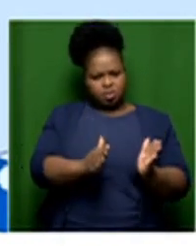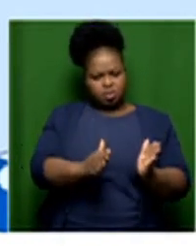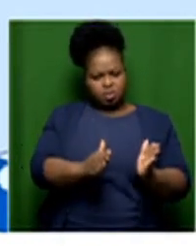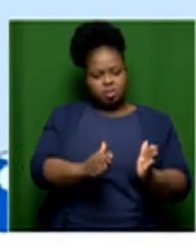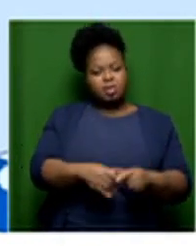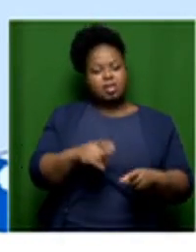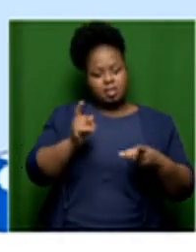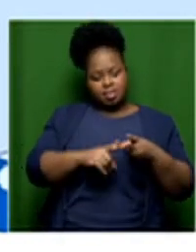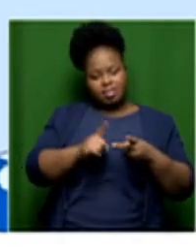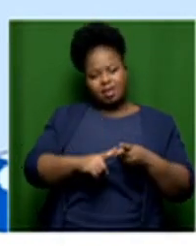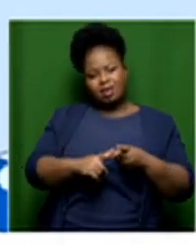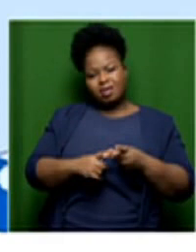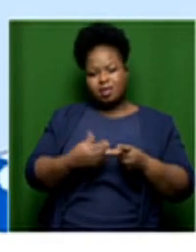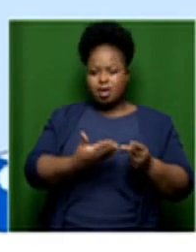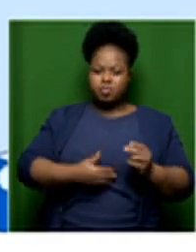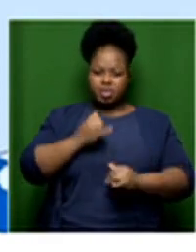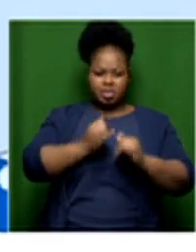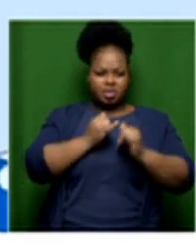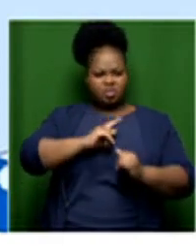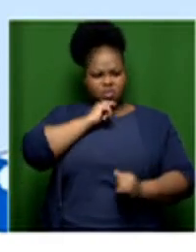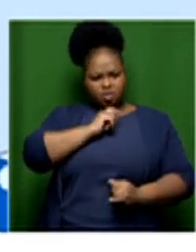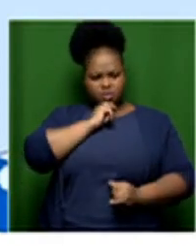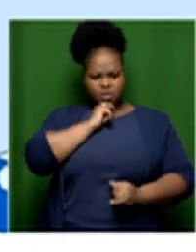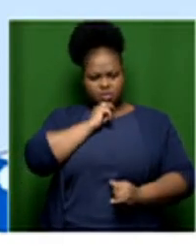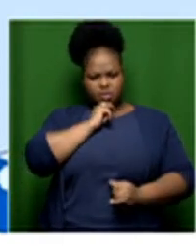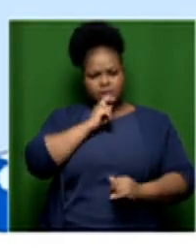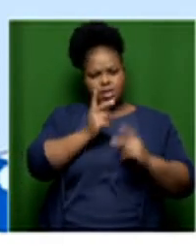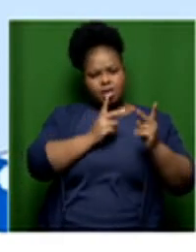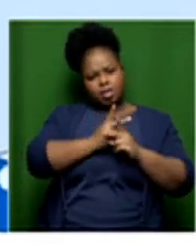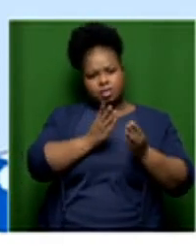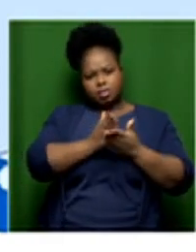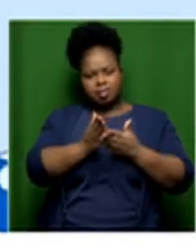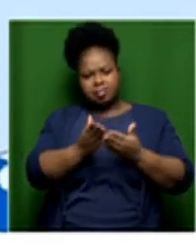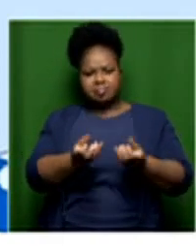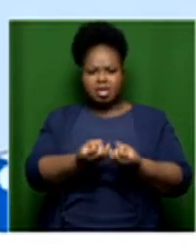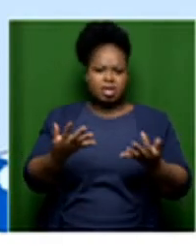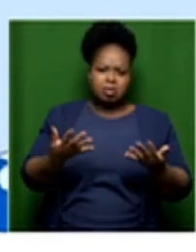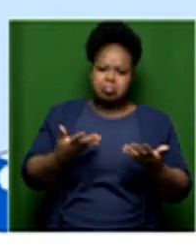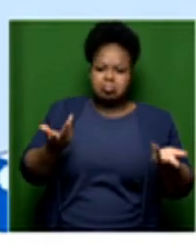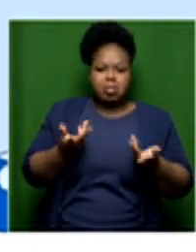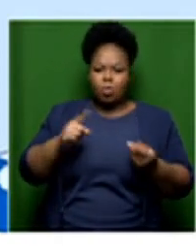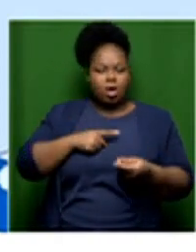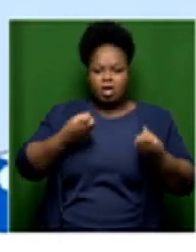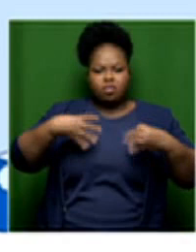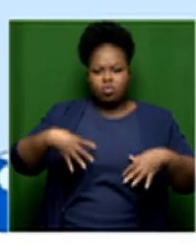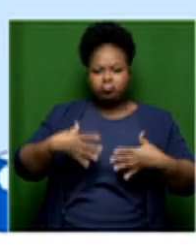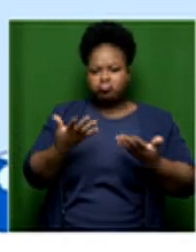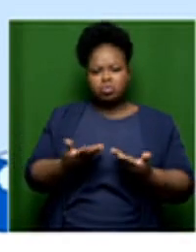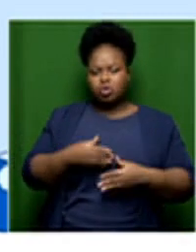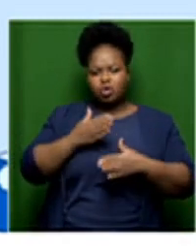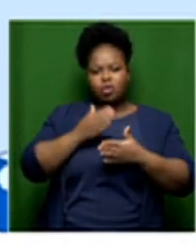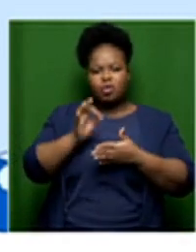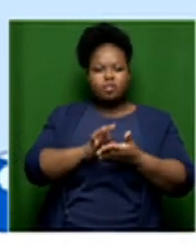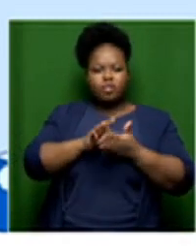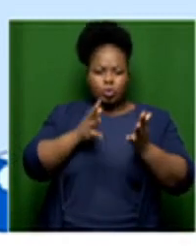half past 11 in the morning, an election is already won or has been lost because the majority of voters have voted